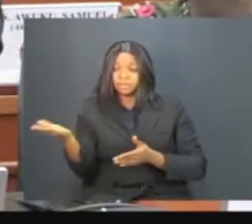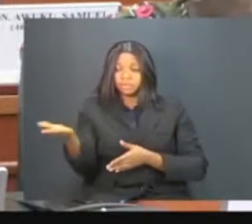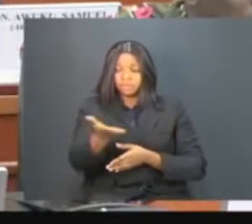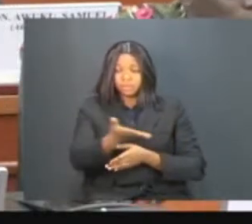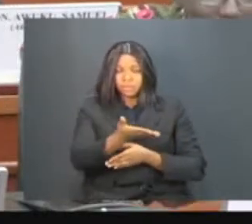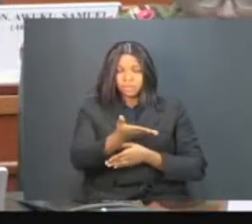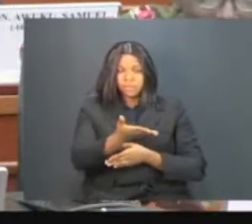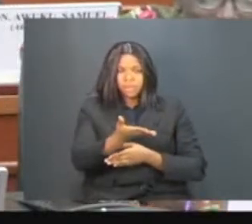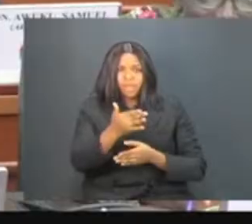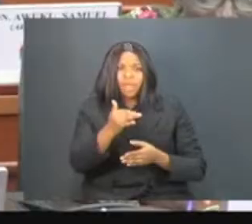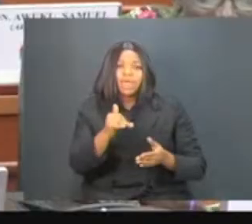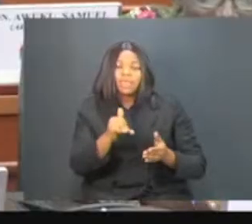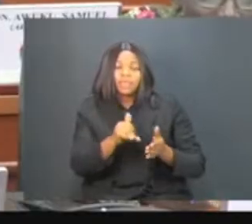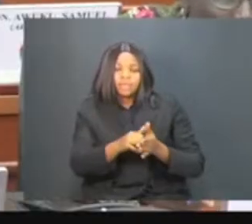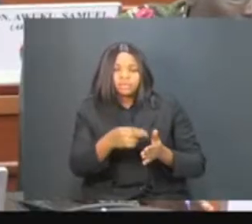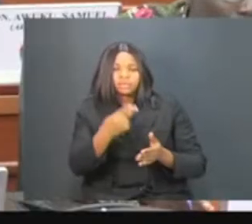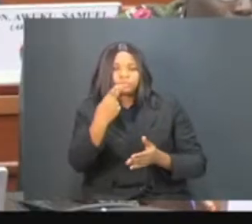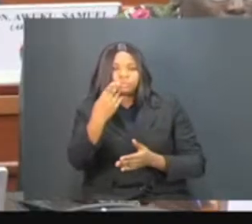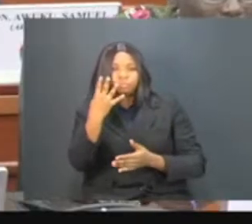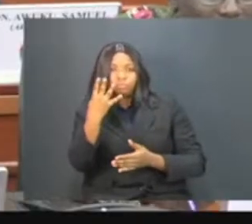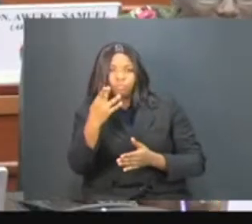that the 24-hour authority